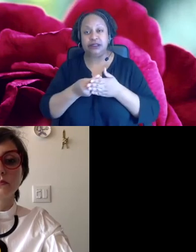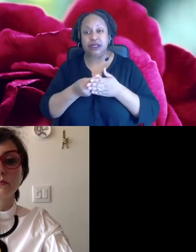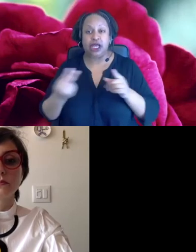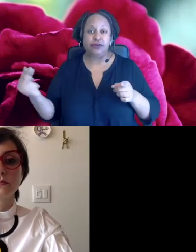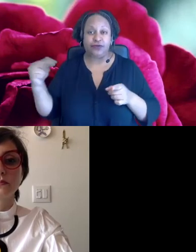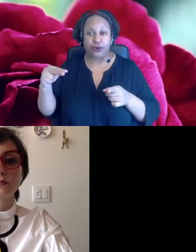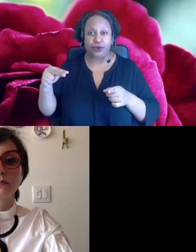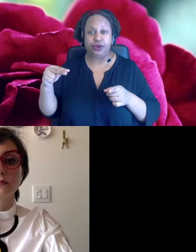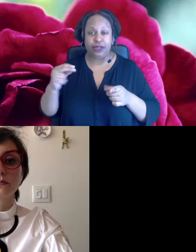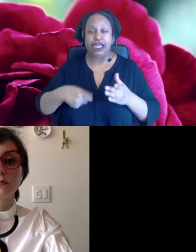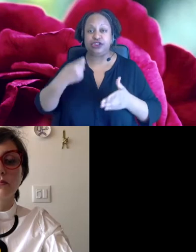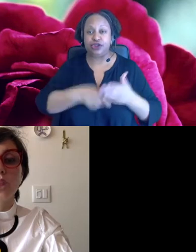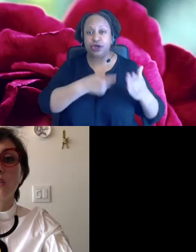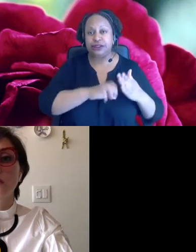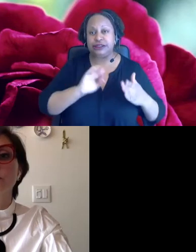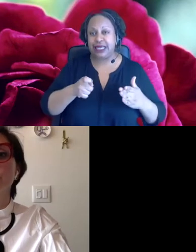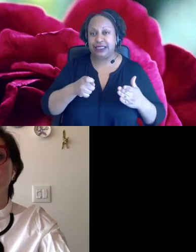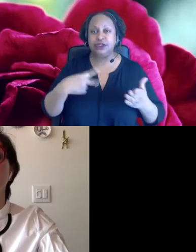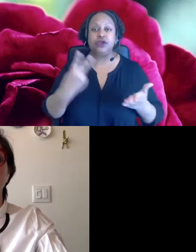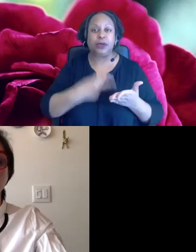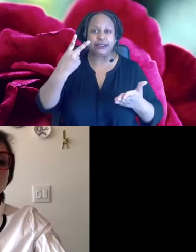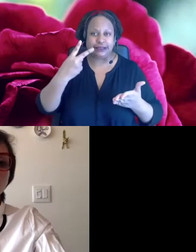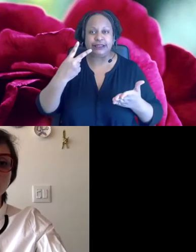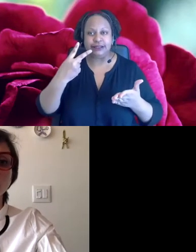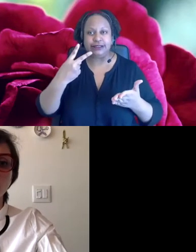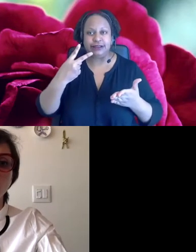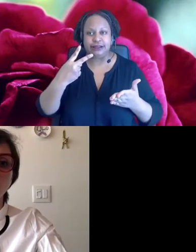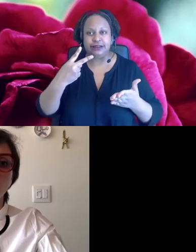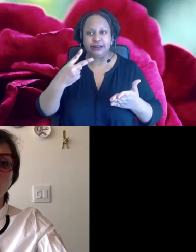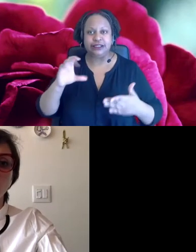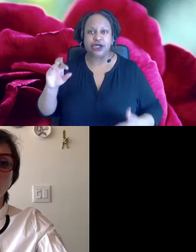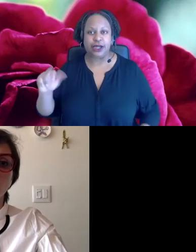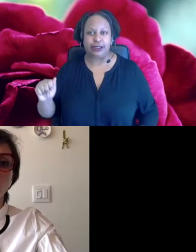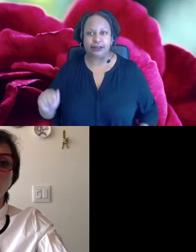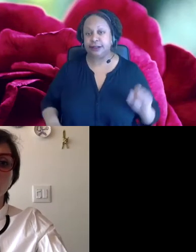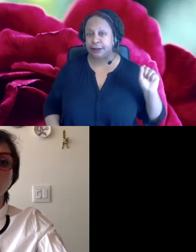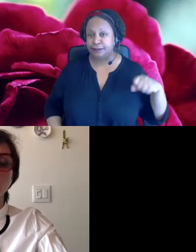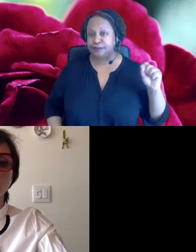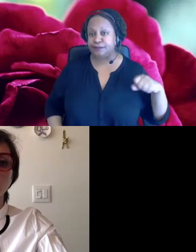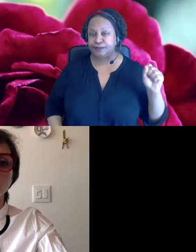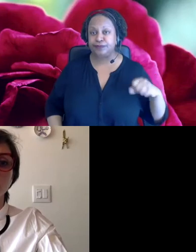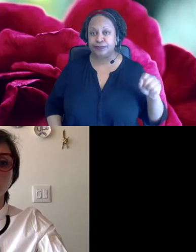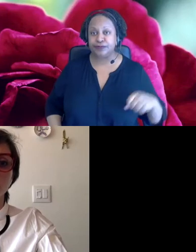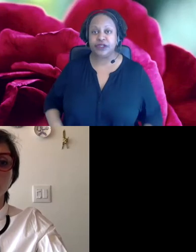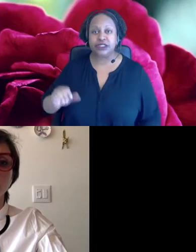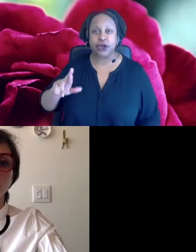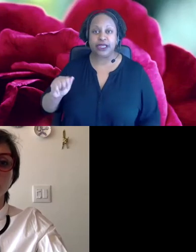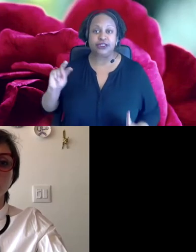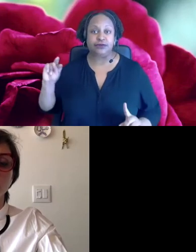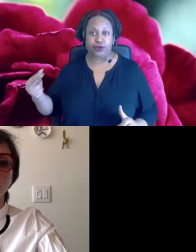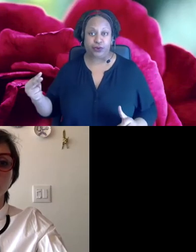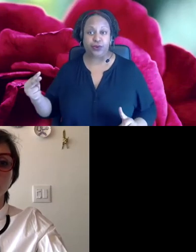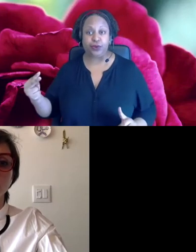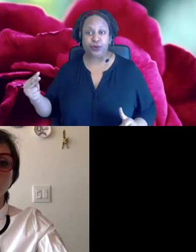and taxed twice by CRA. No, CRA's position